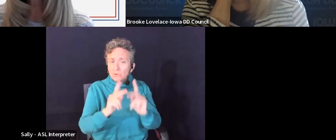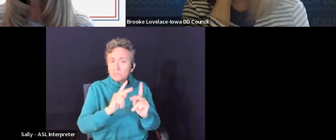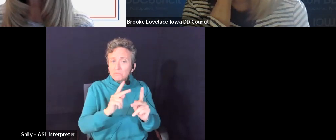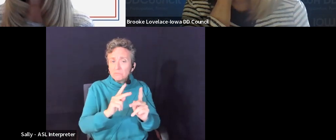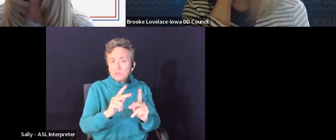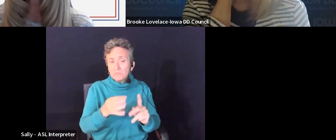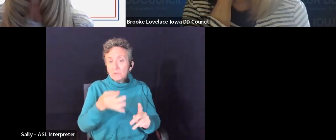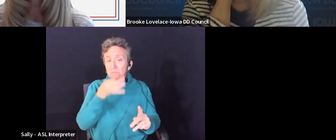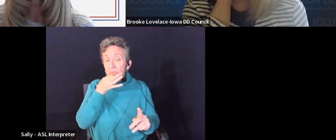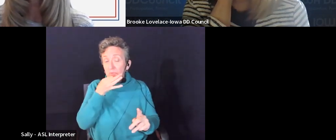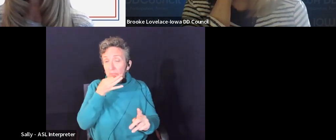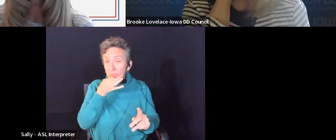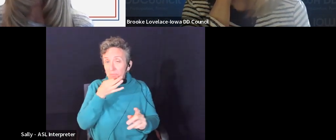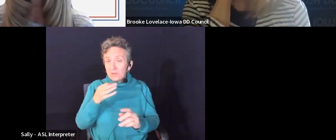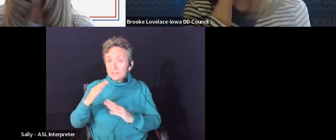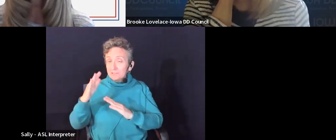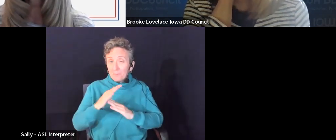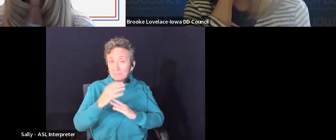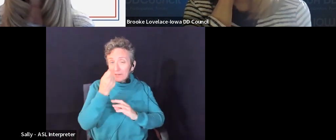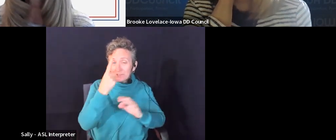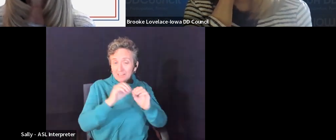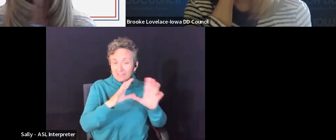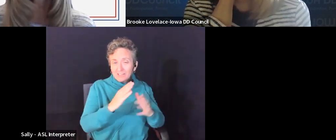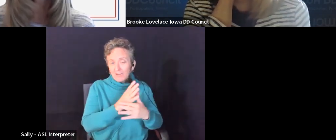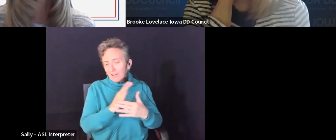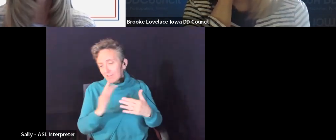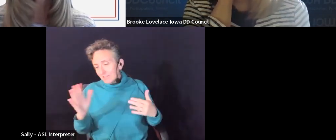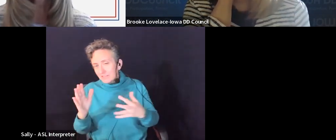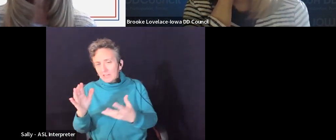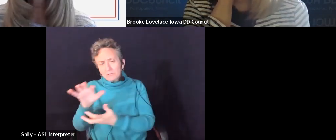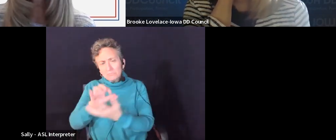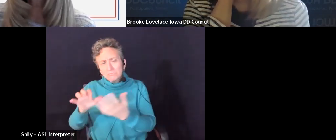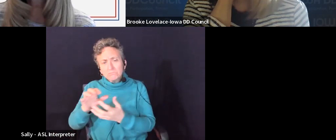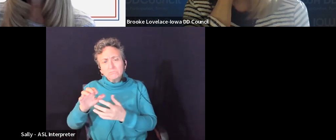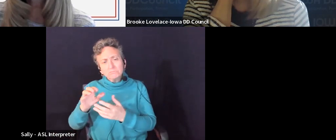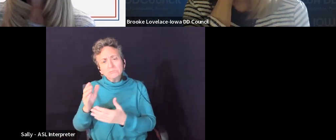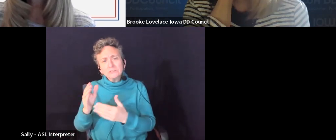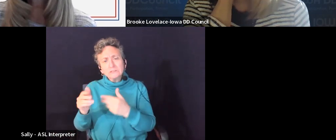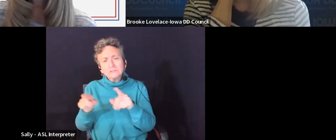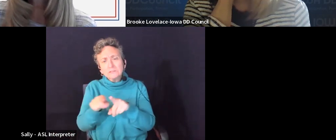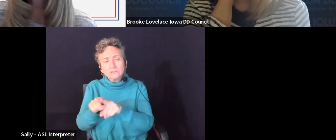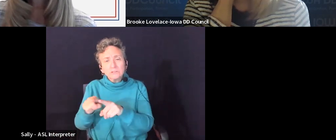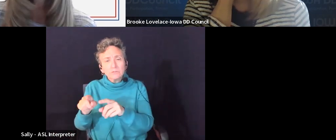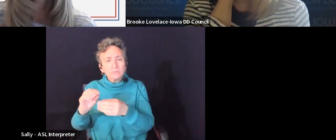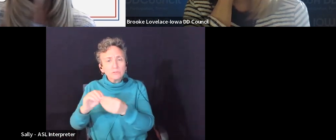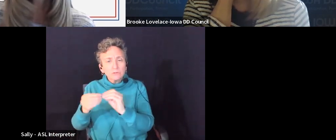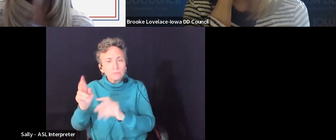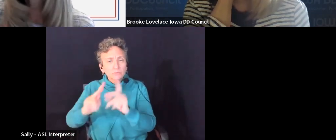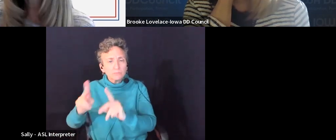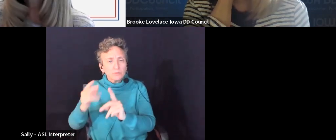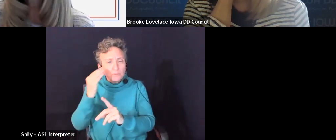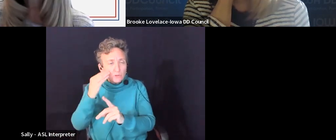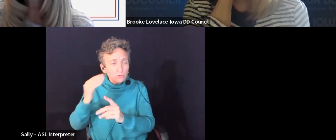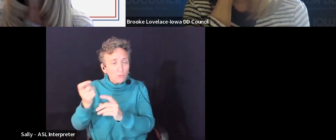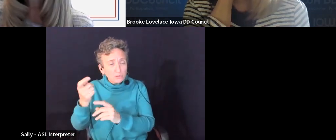be experts at this, but then we have a really good mix. I think that's going to be exciting as we kind of go through this, and hopefully by the